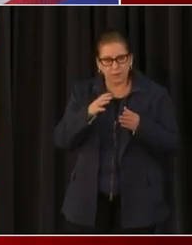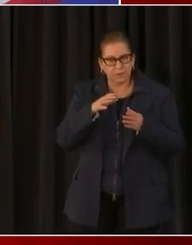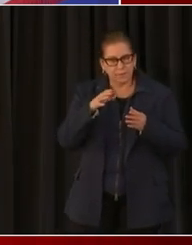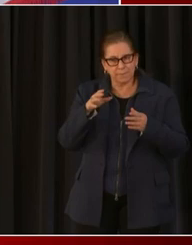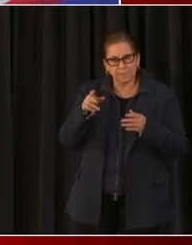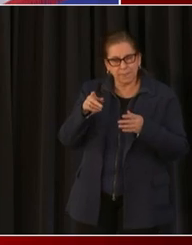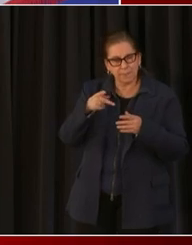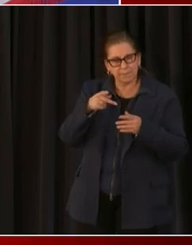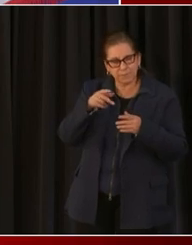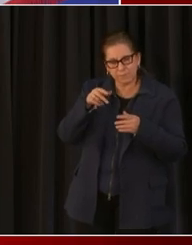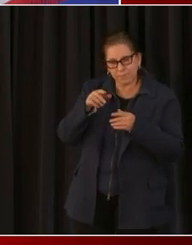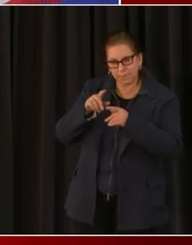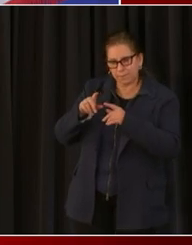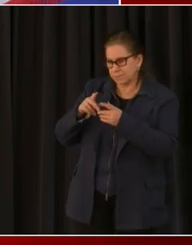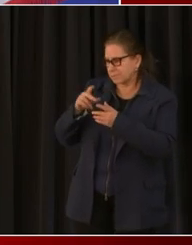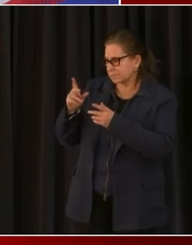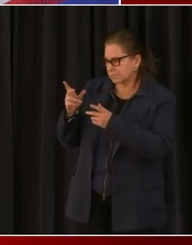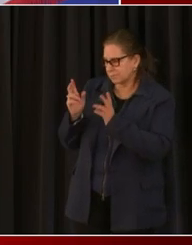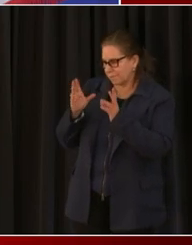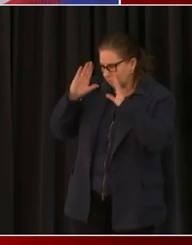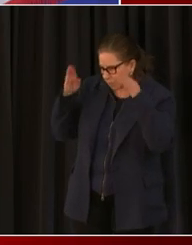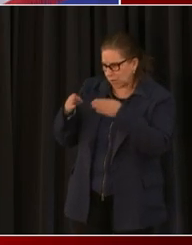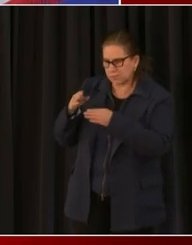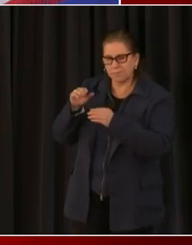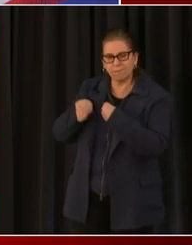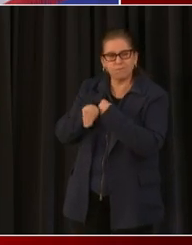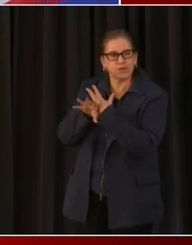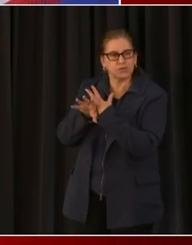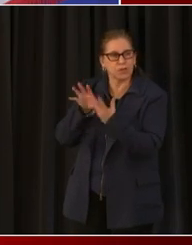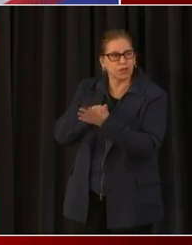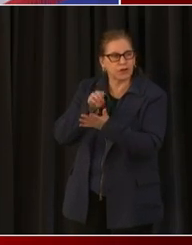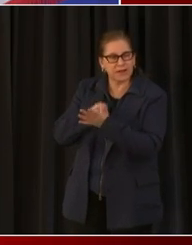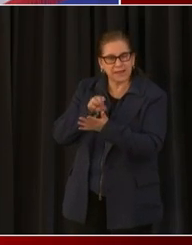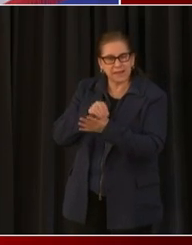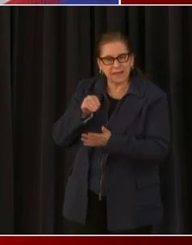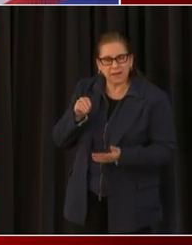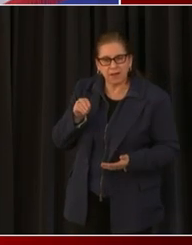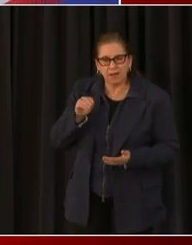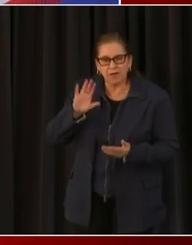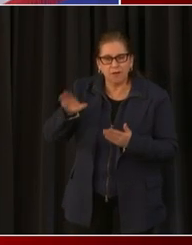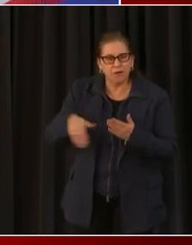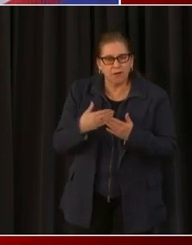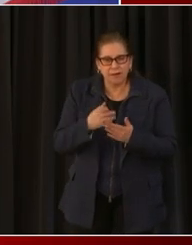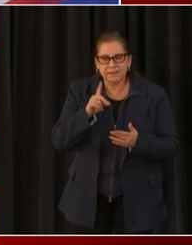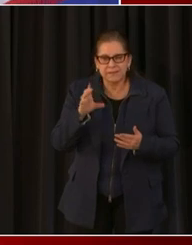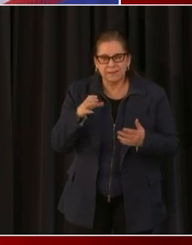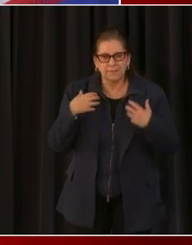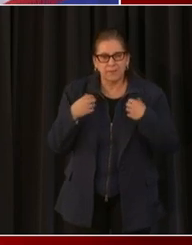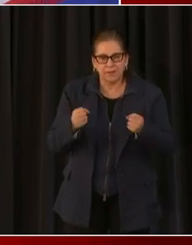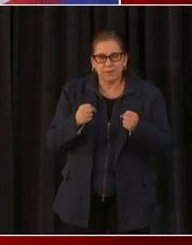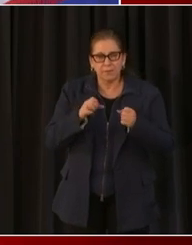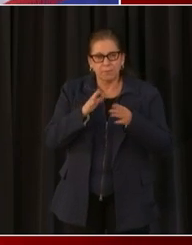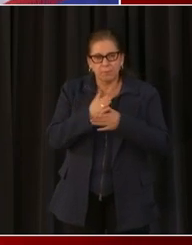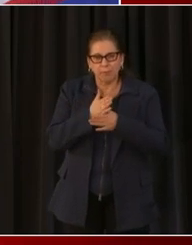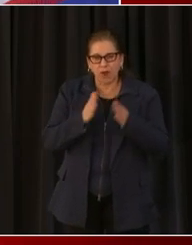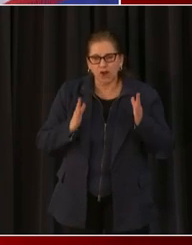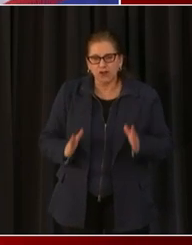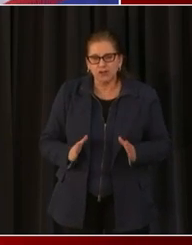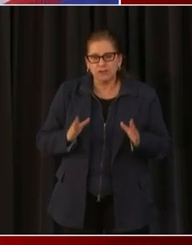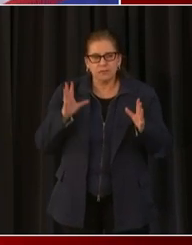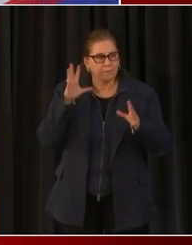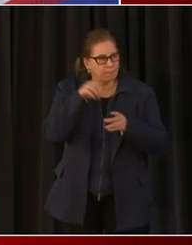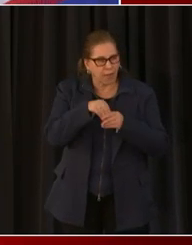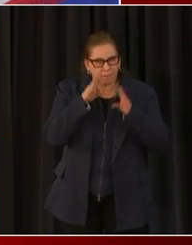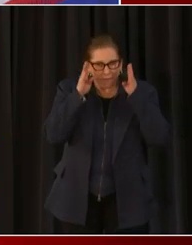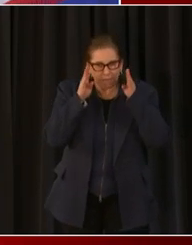environment and getting back into the classroom. And the whole DC health apparatus has been focused on